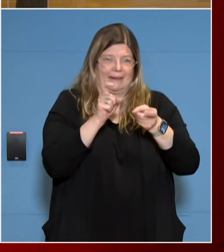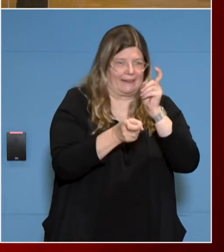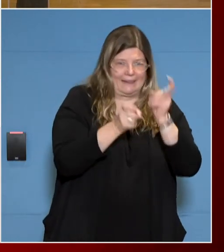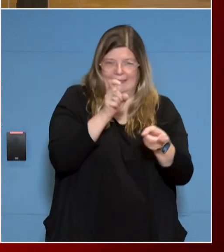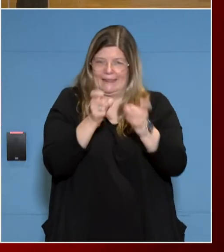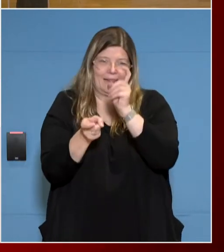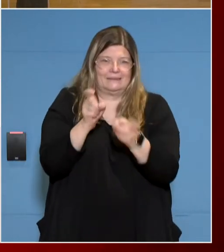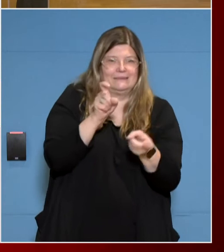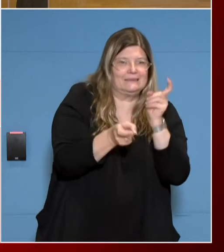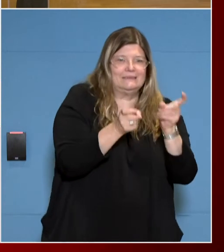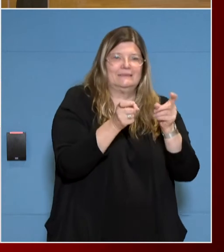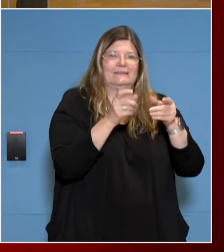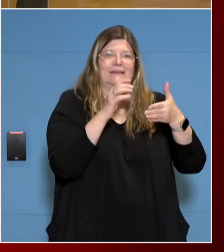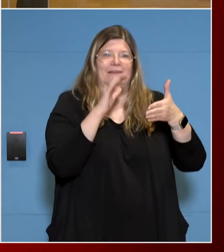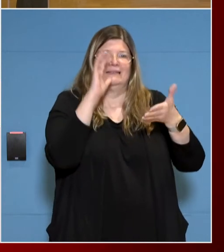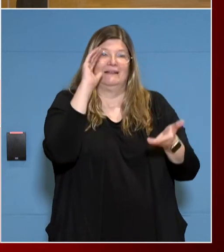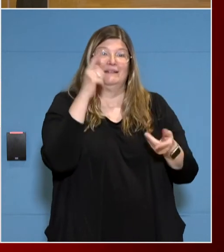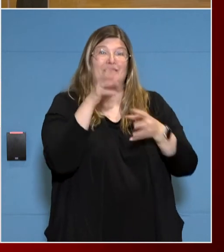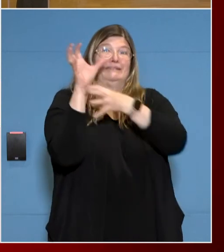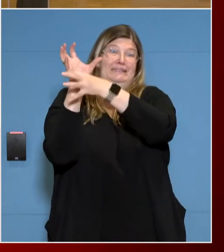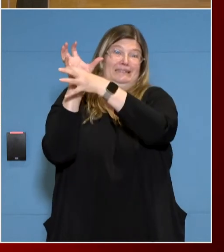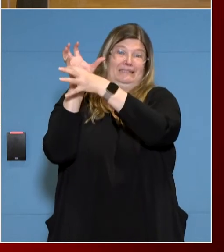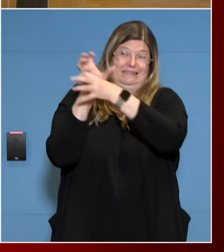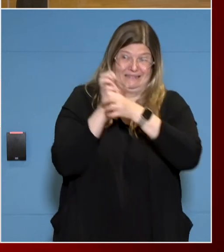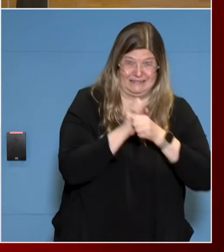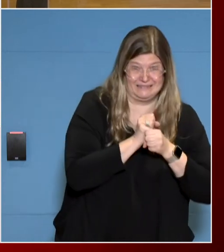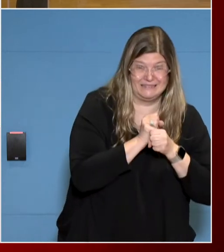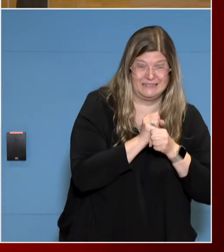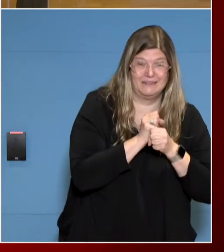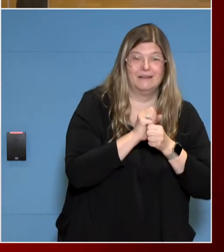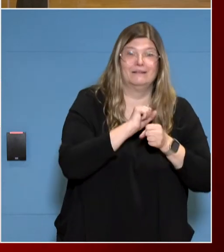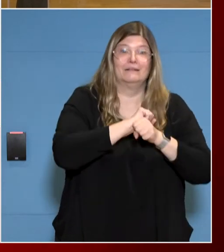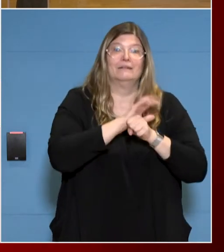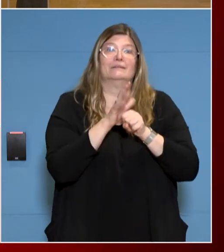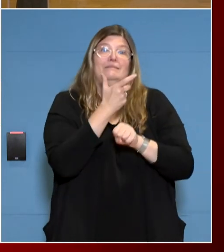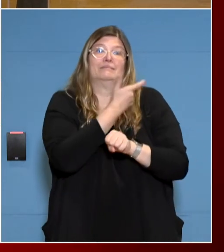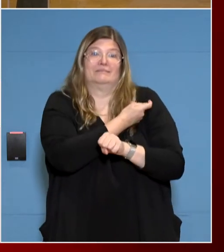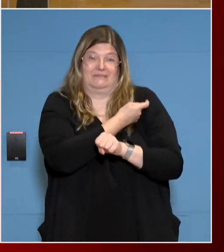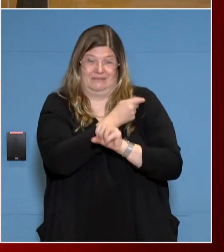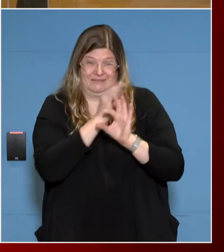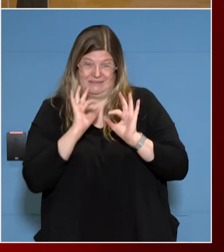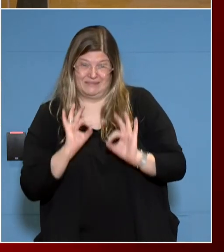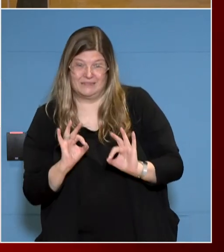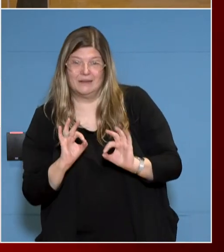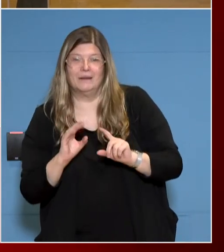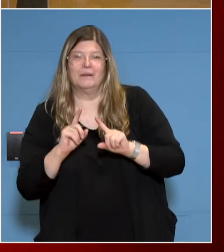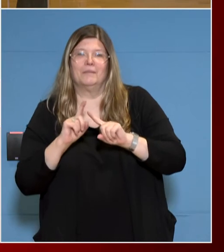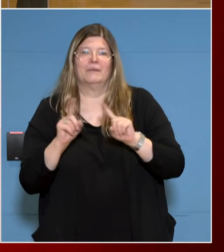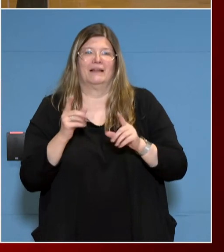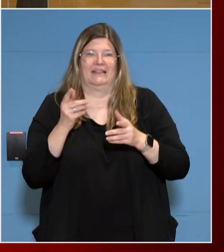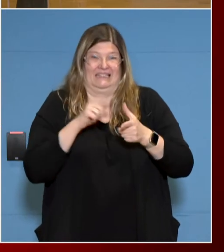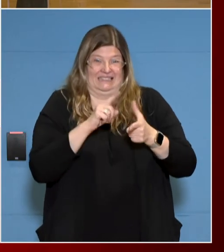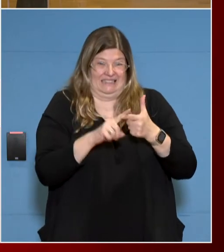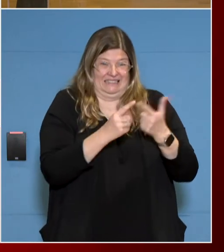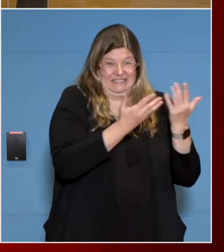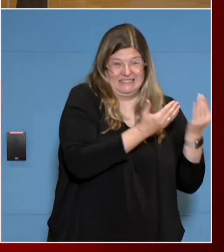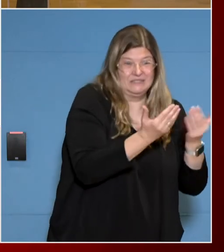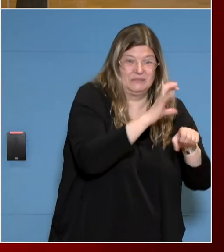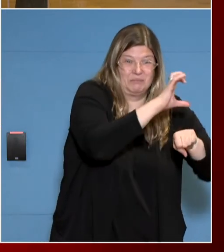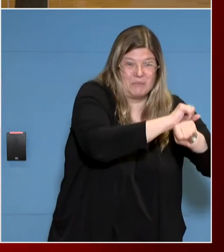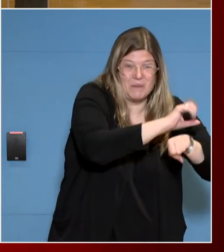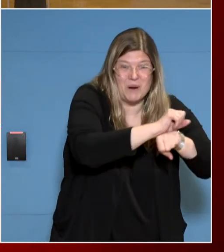vaccine in, schedule appointments, and our healthcare professionals deliver the shots of the